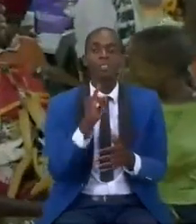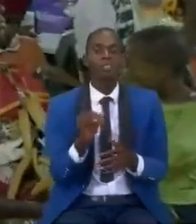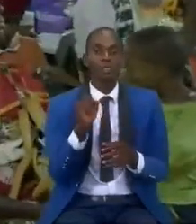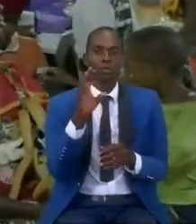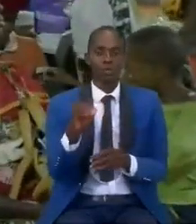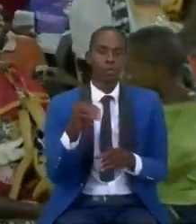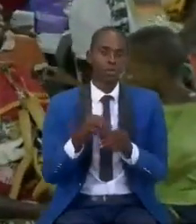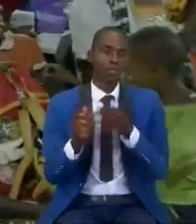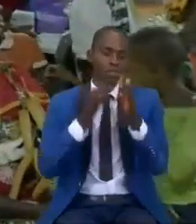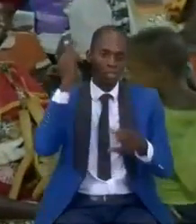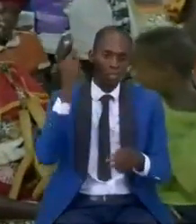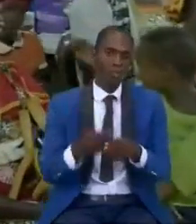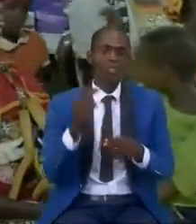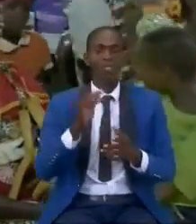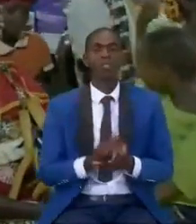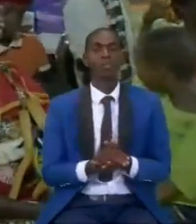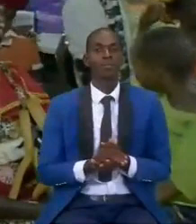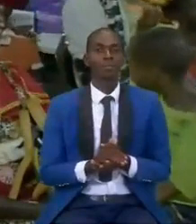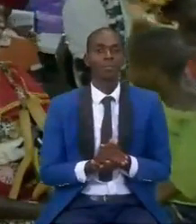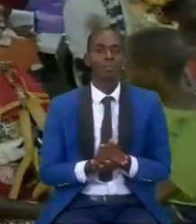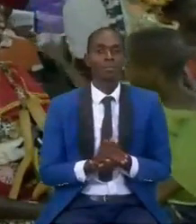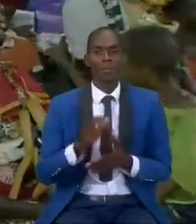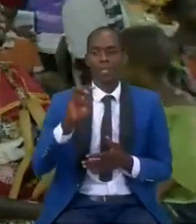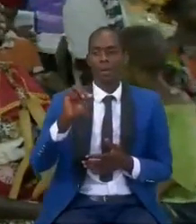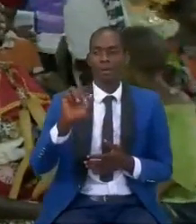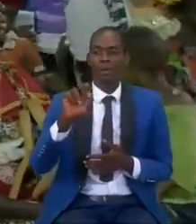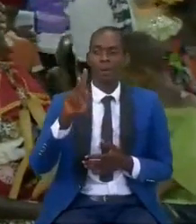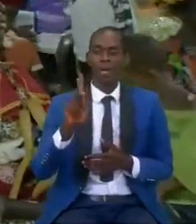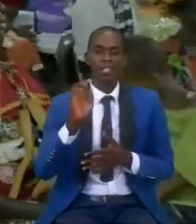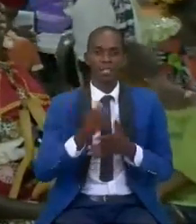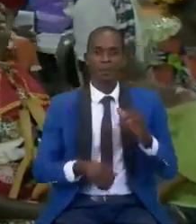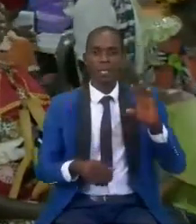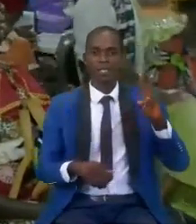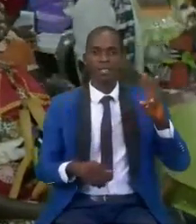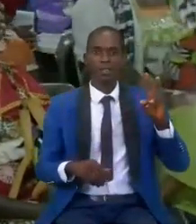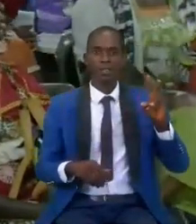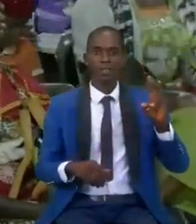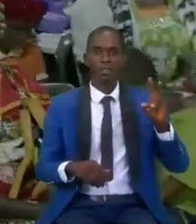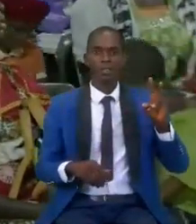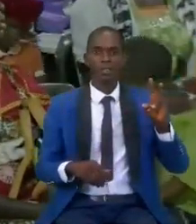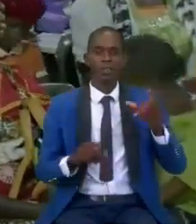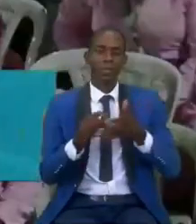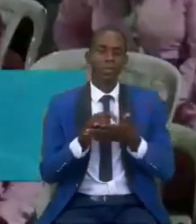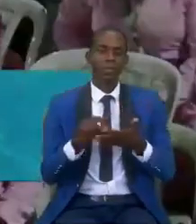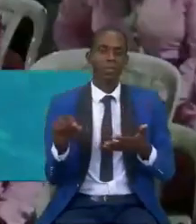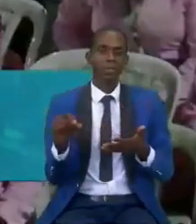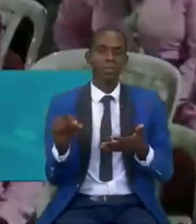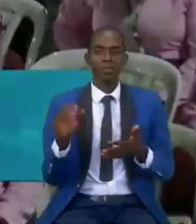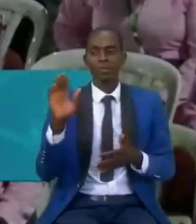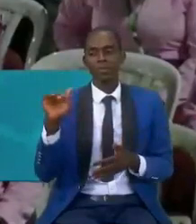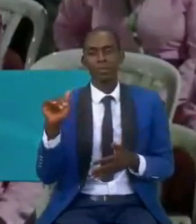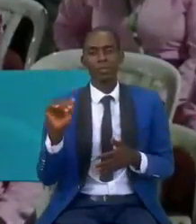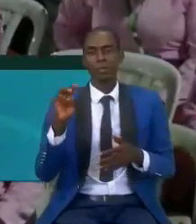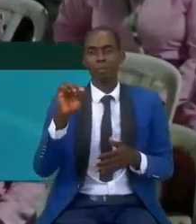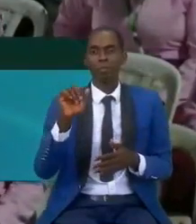chapter 16, and I'm reading from verse 15. Mark chapter 16, we're looking